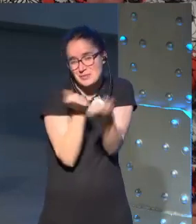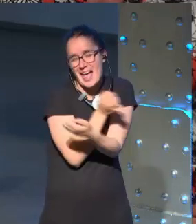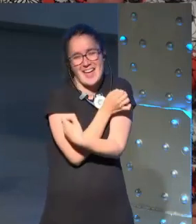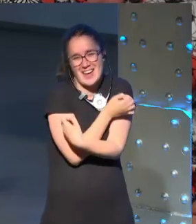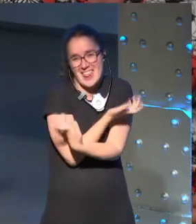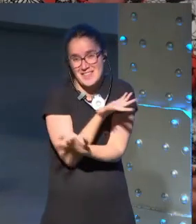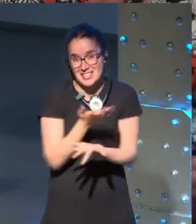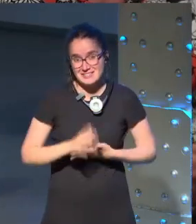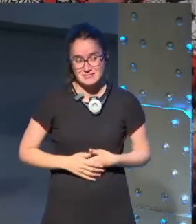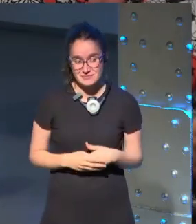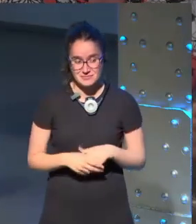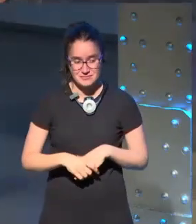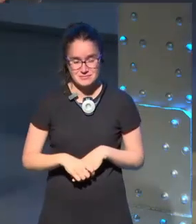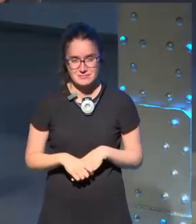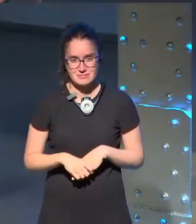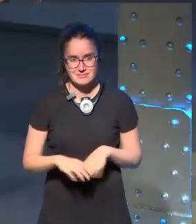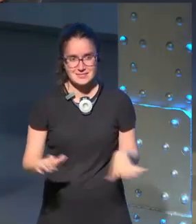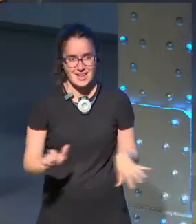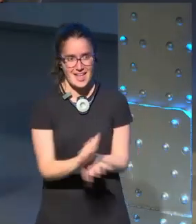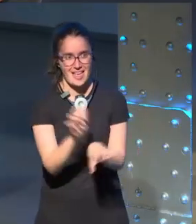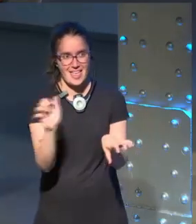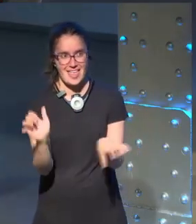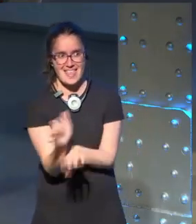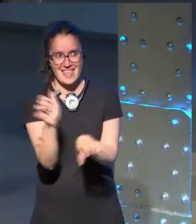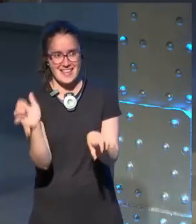we like to hug him. Good.